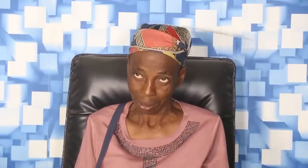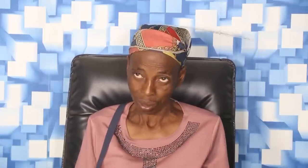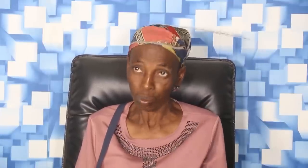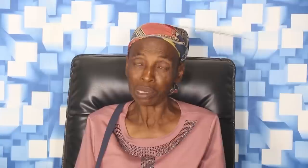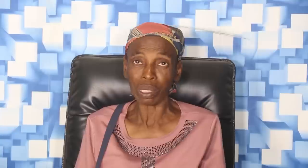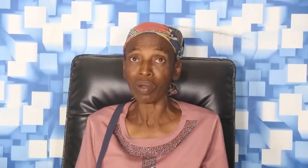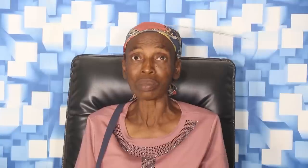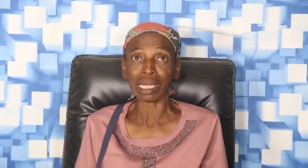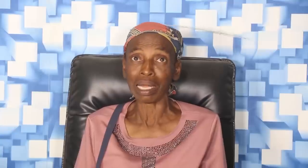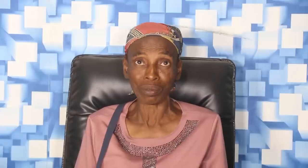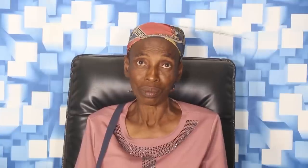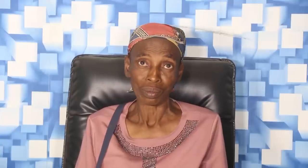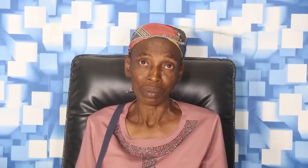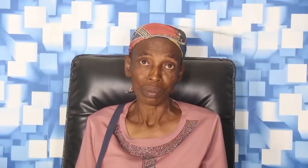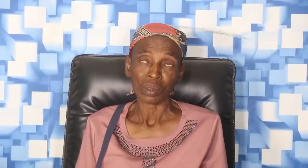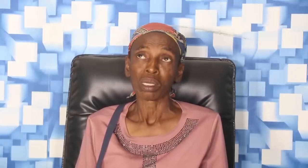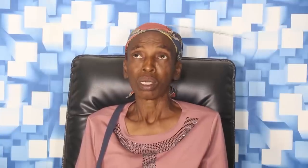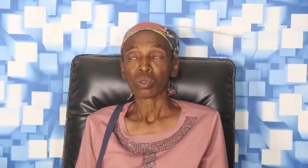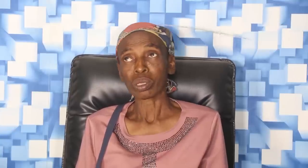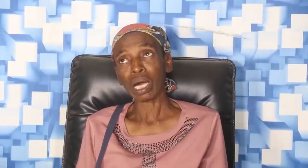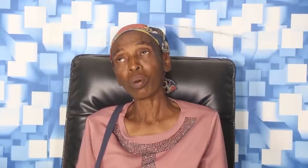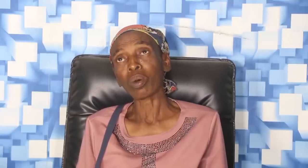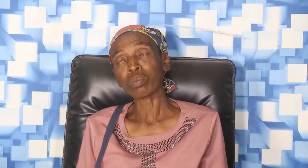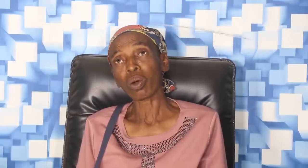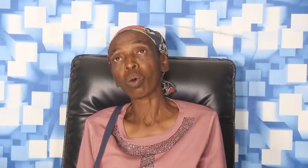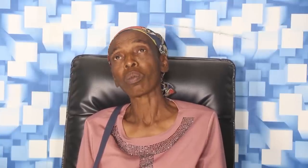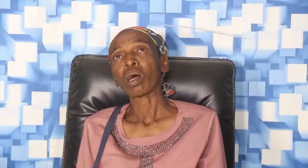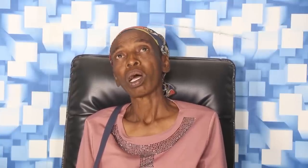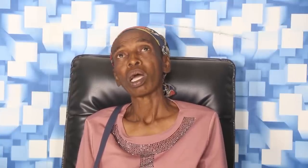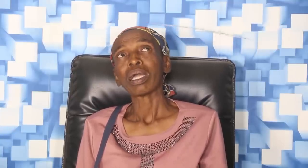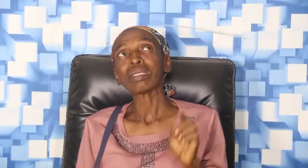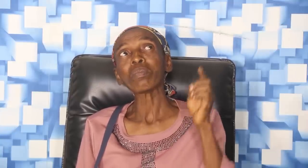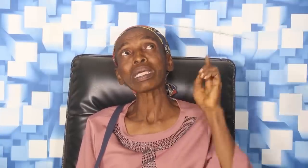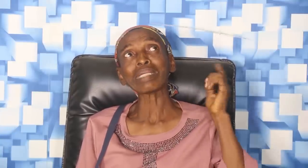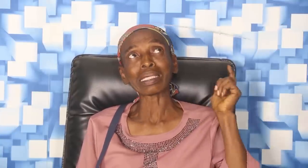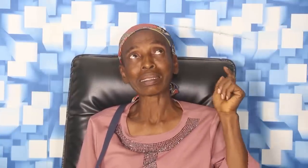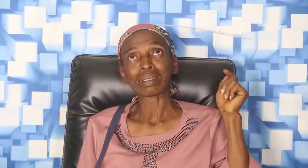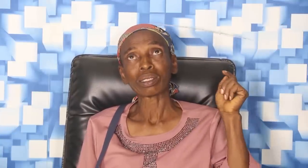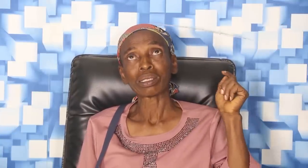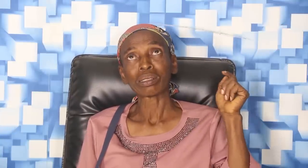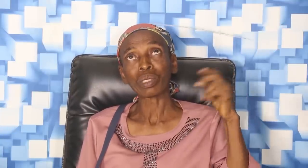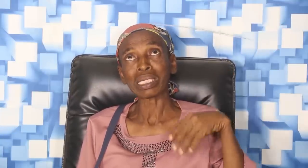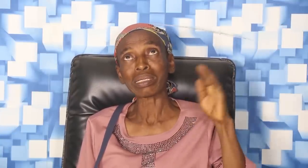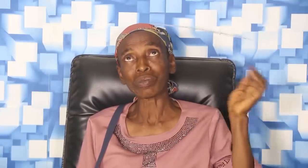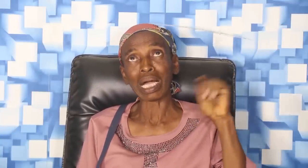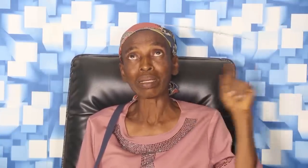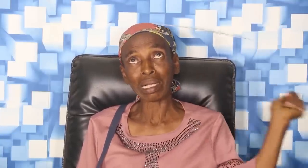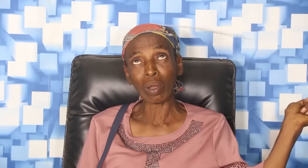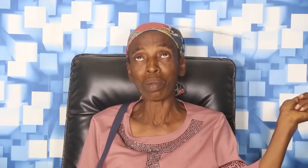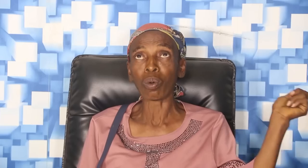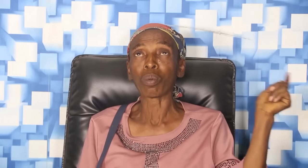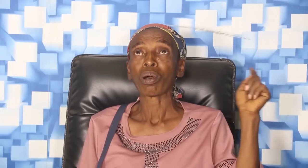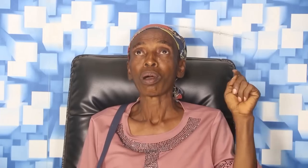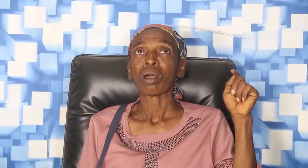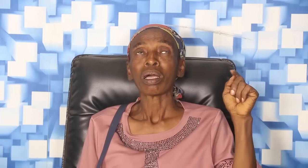dead. What you feel? So now I went back home. In the midnight, 3 days after I